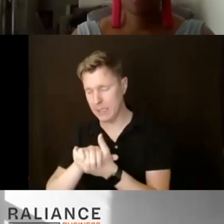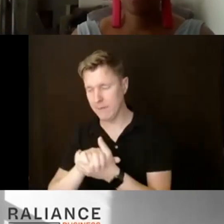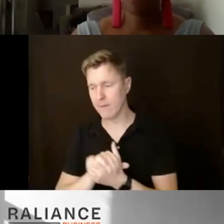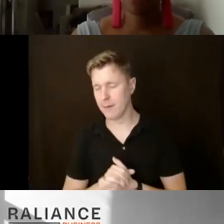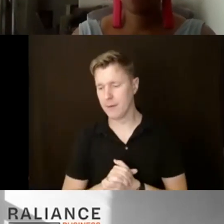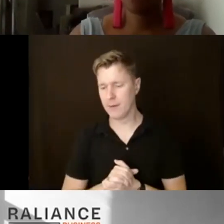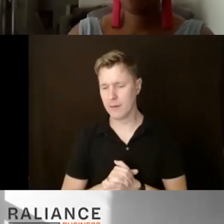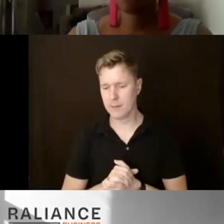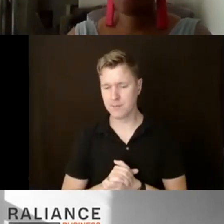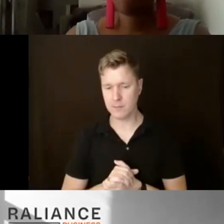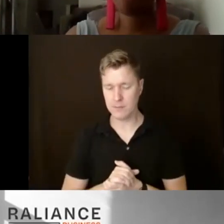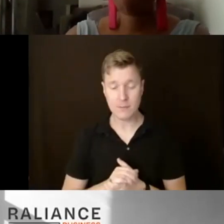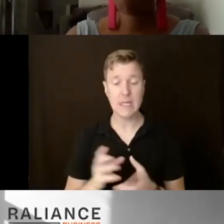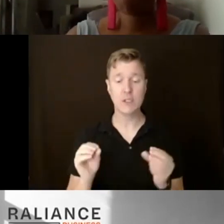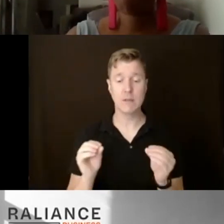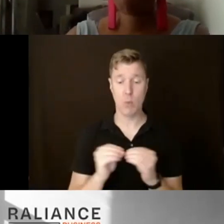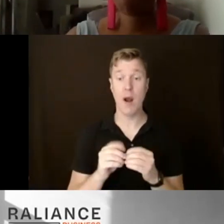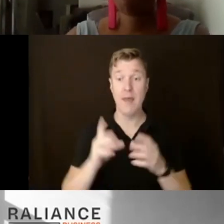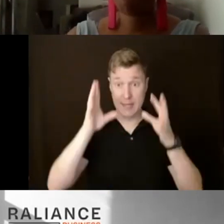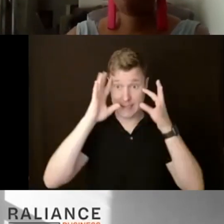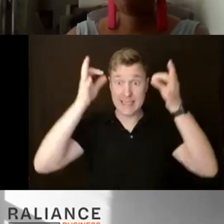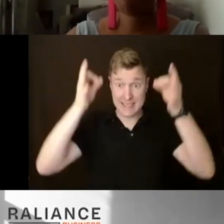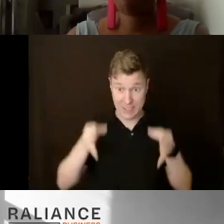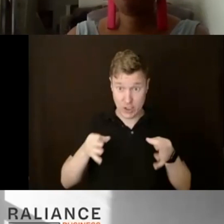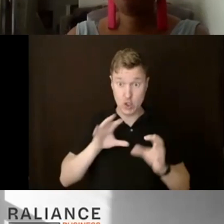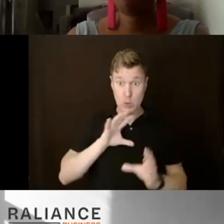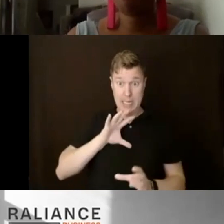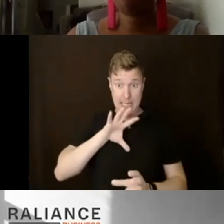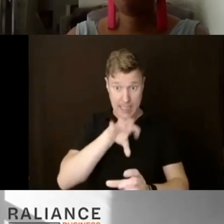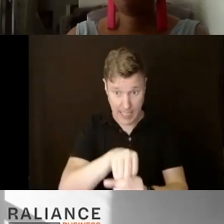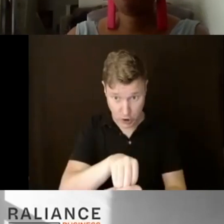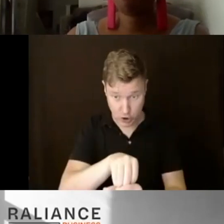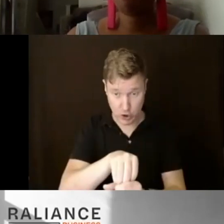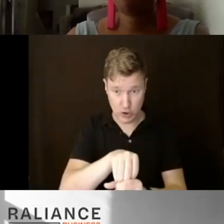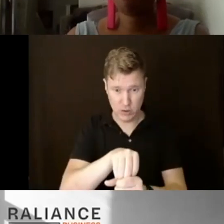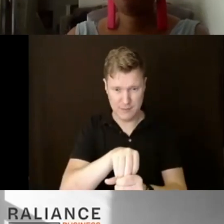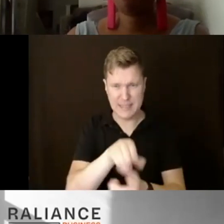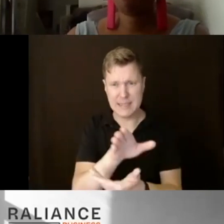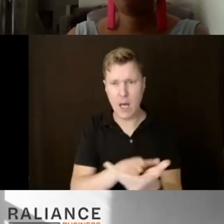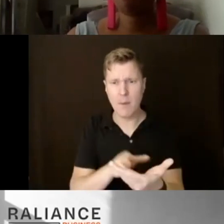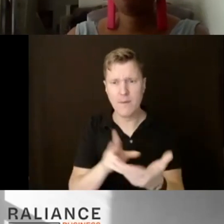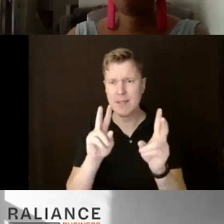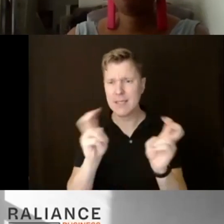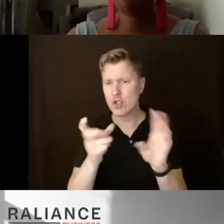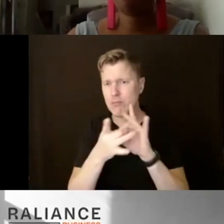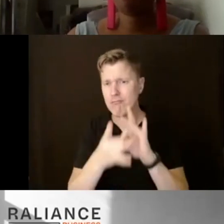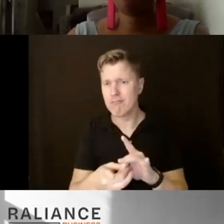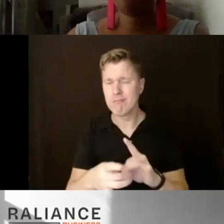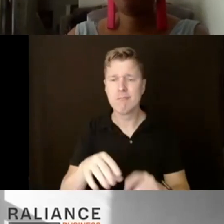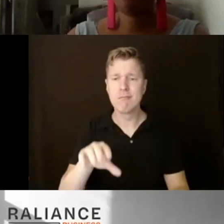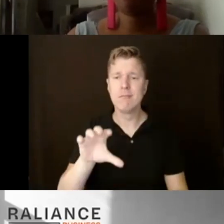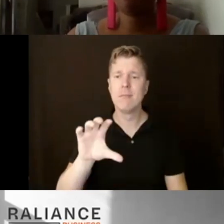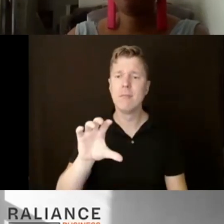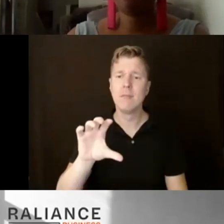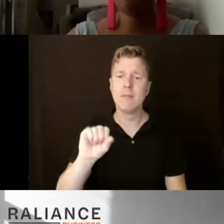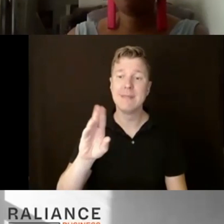the decisions about whether to engage in some of these issues around sexual harassment,